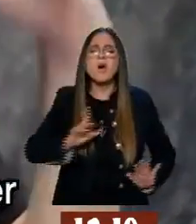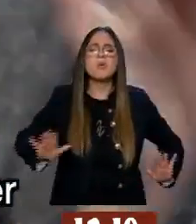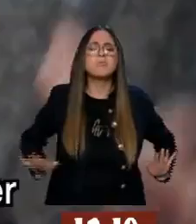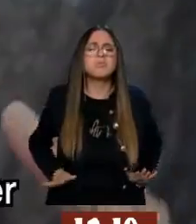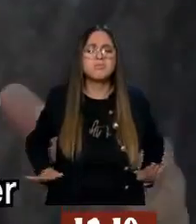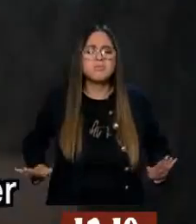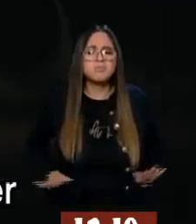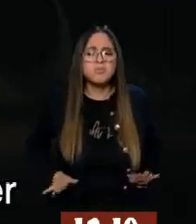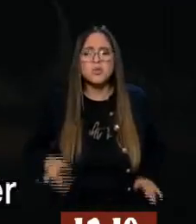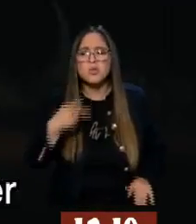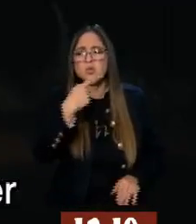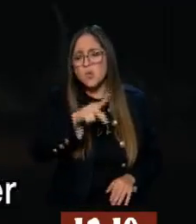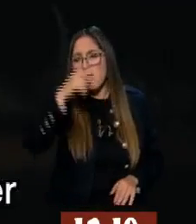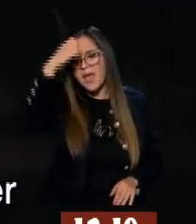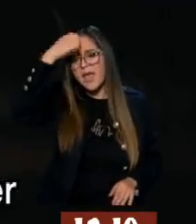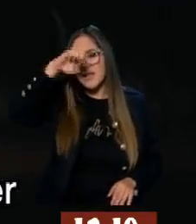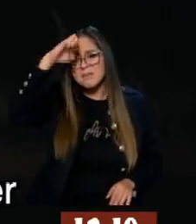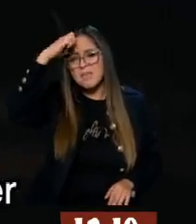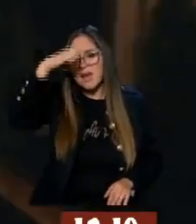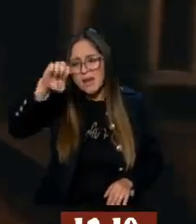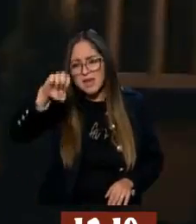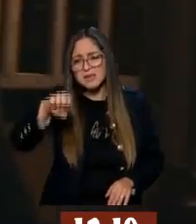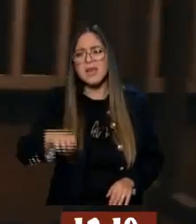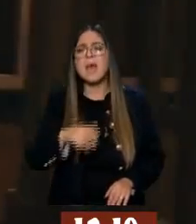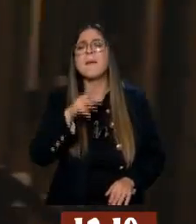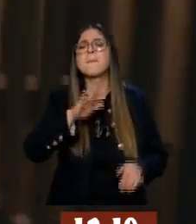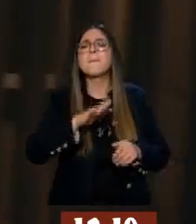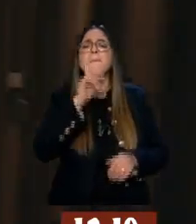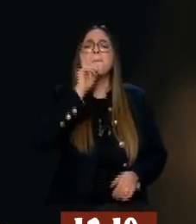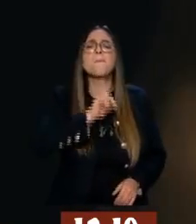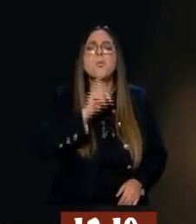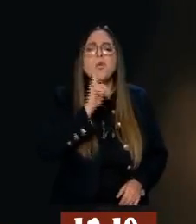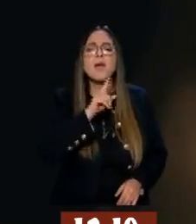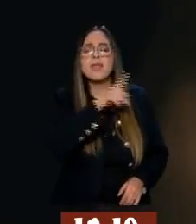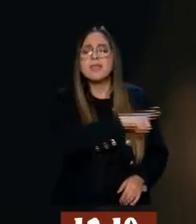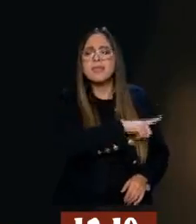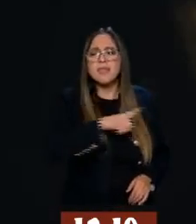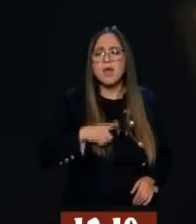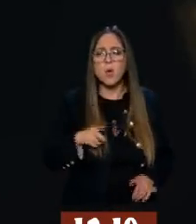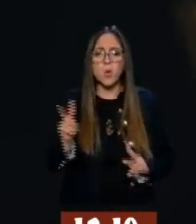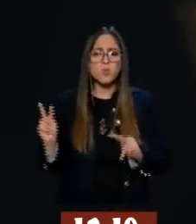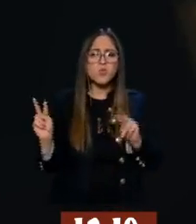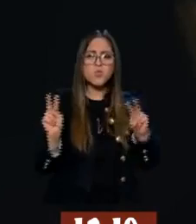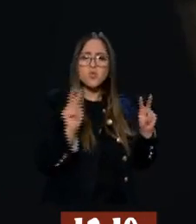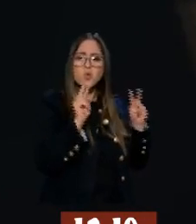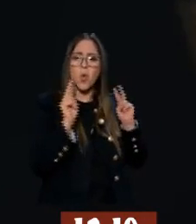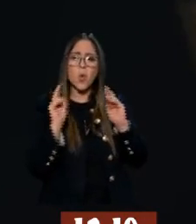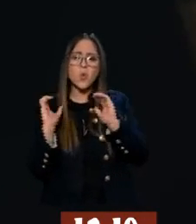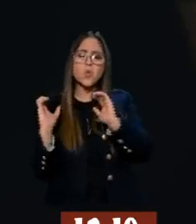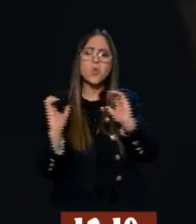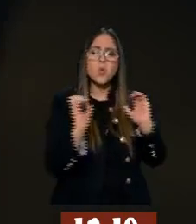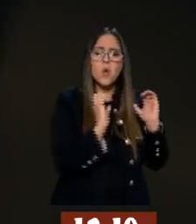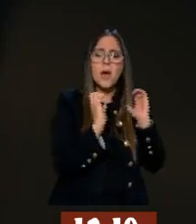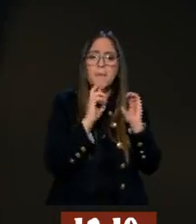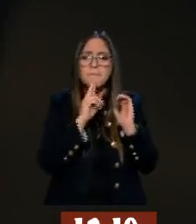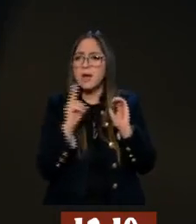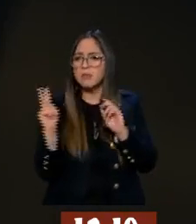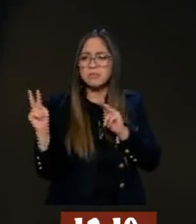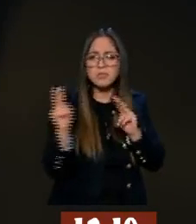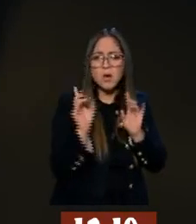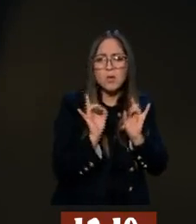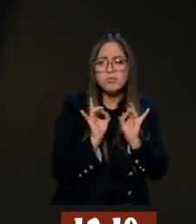the same scenario are going to have completely different experiences, because women generally need to be more thoughtful of